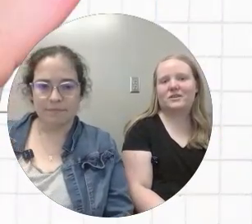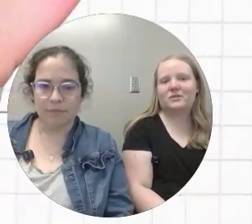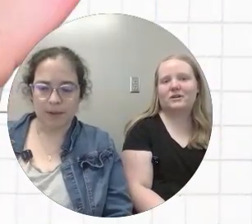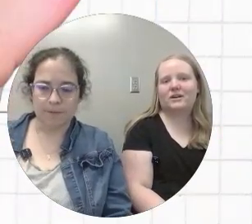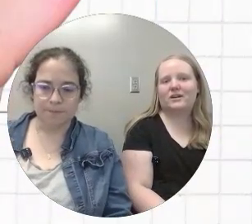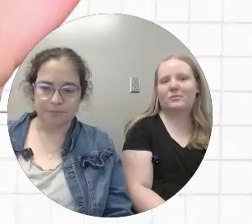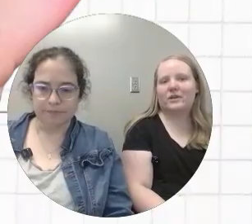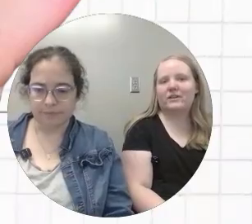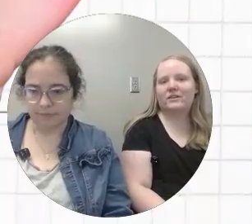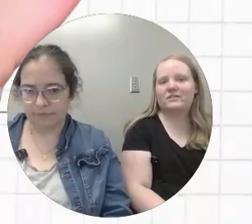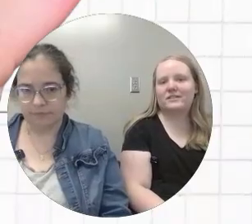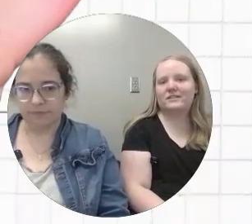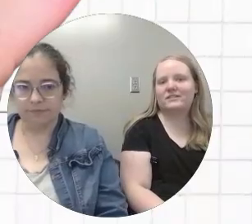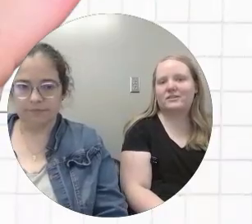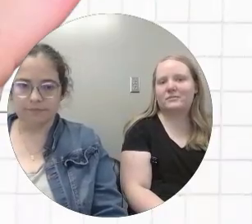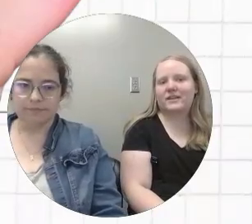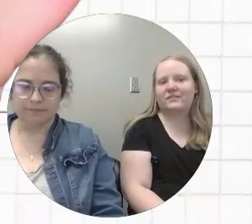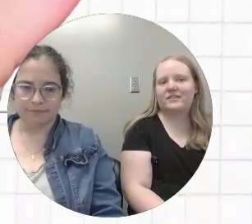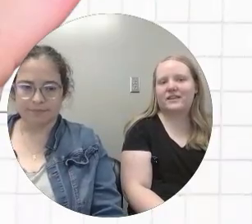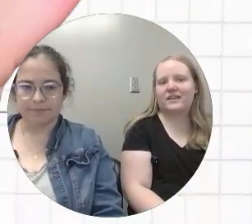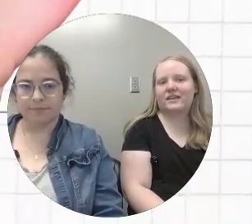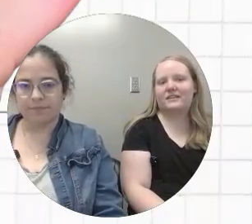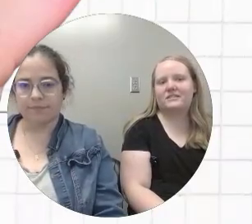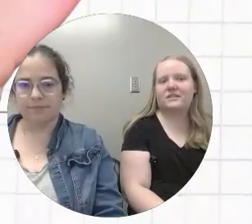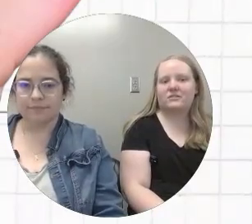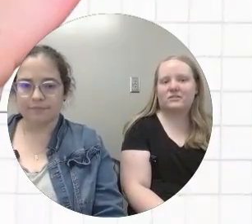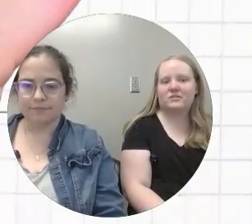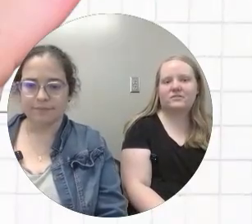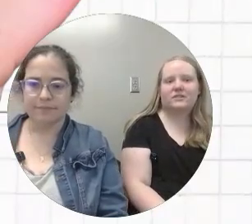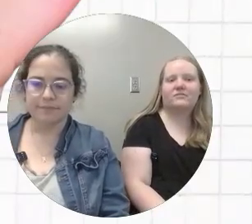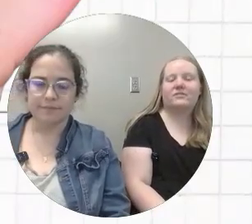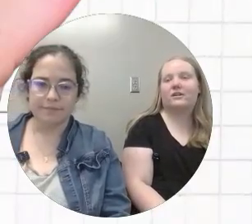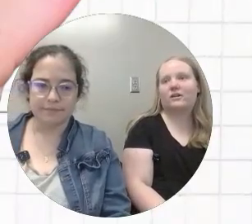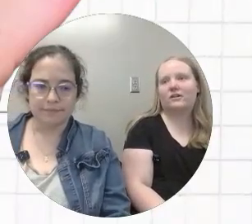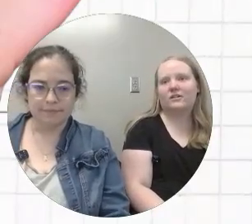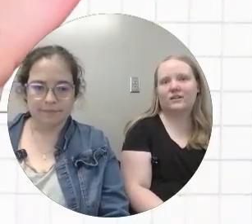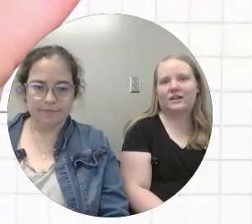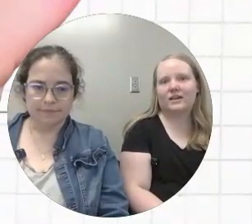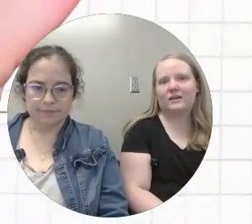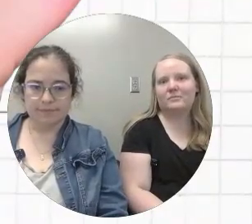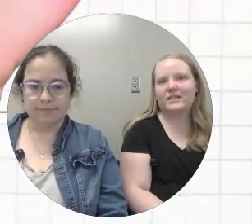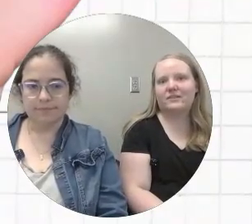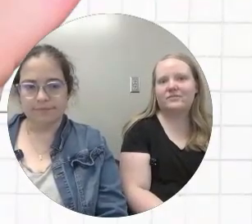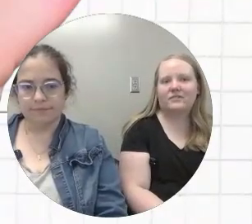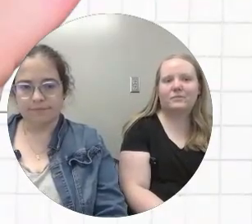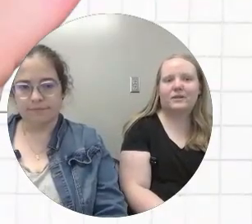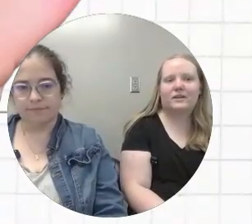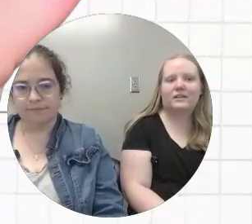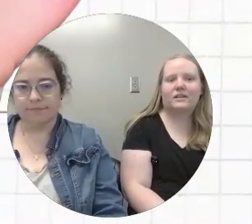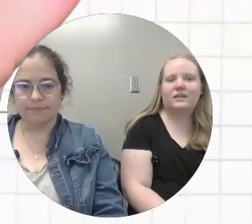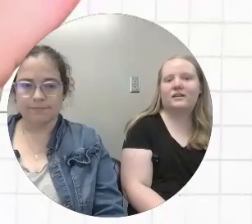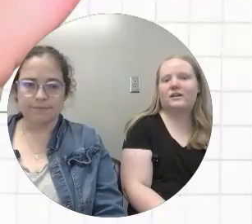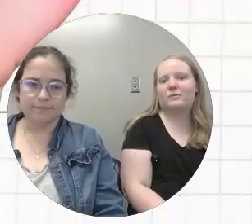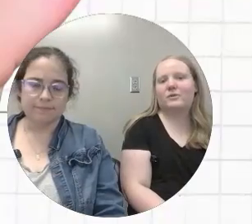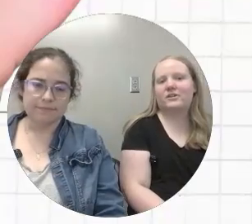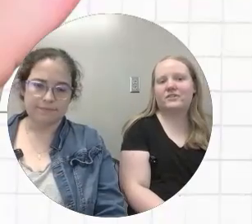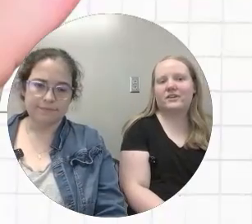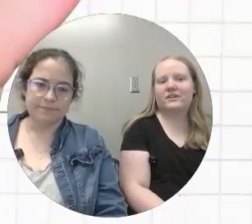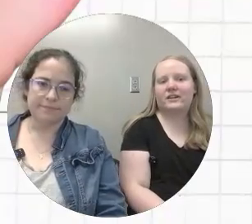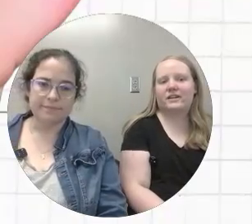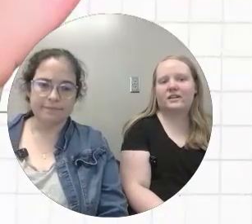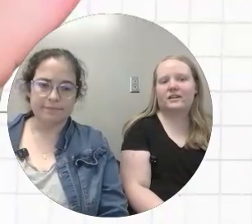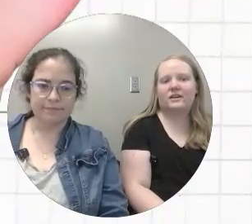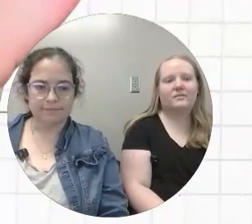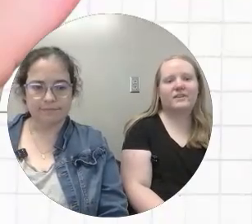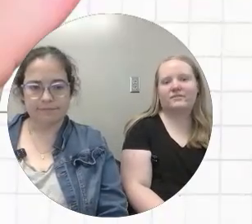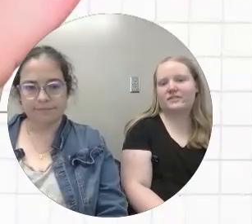All right, so we are using the term deaf today as an inclusive term for all deaf, deafblind, hard